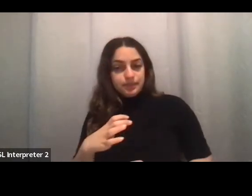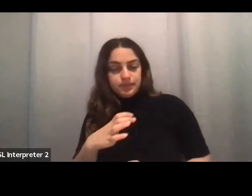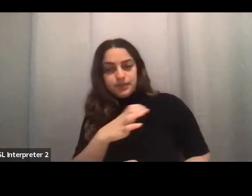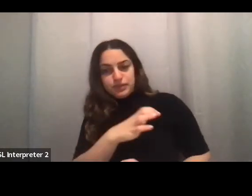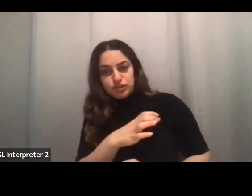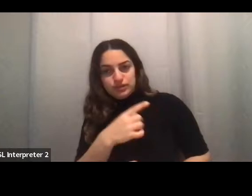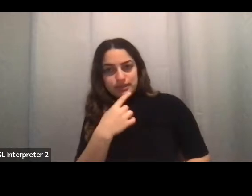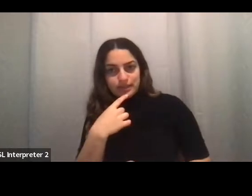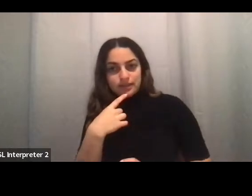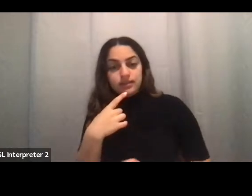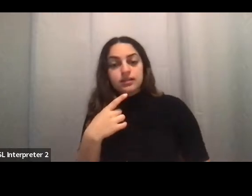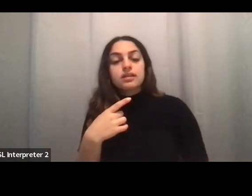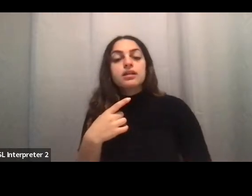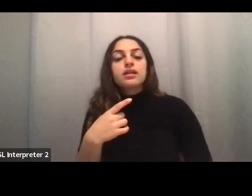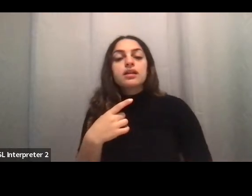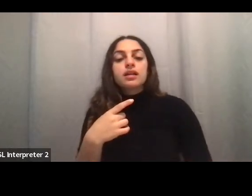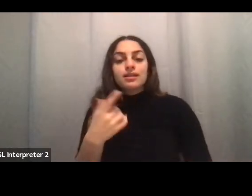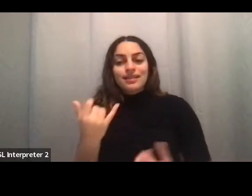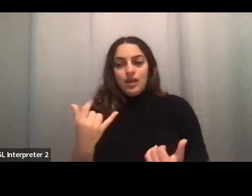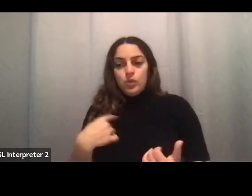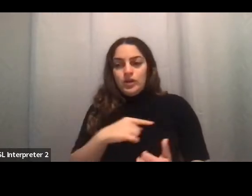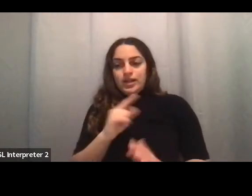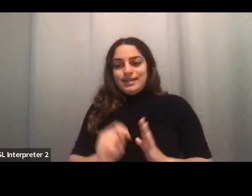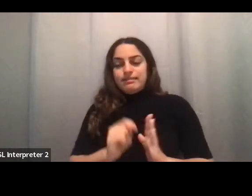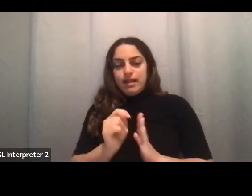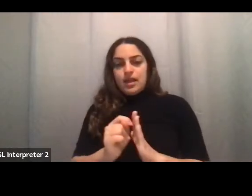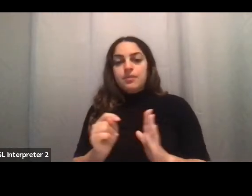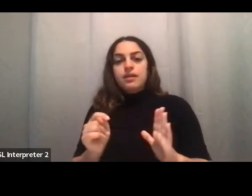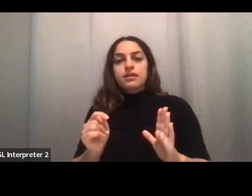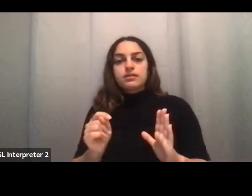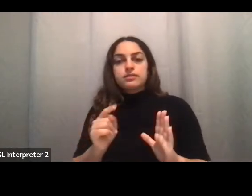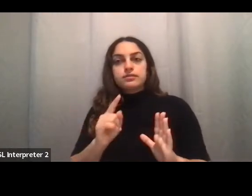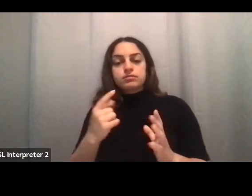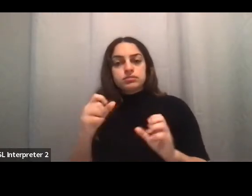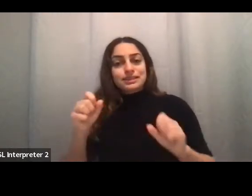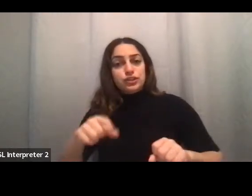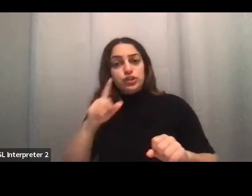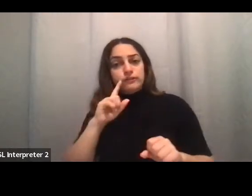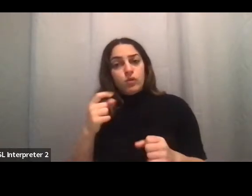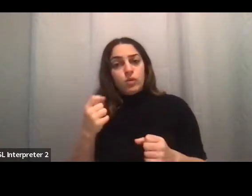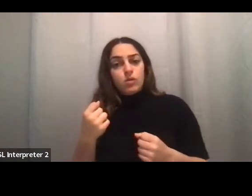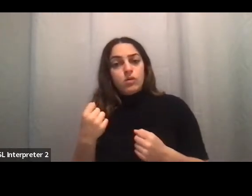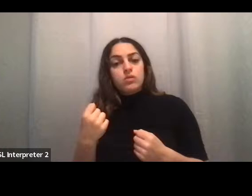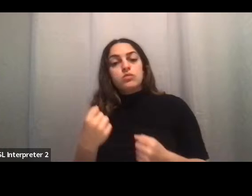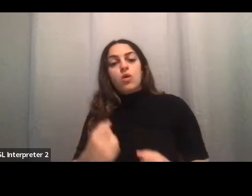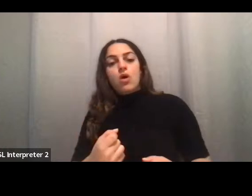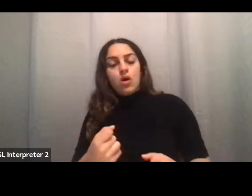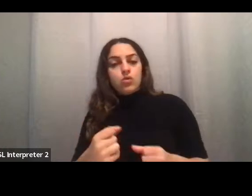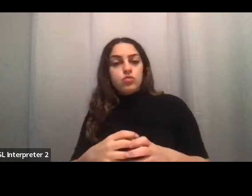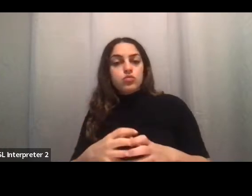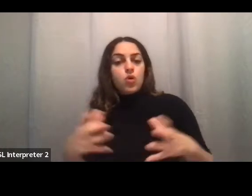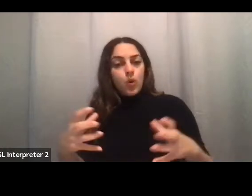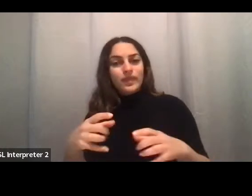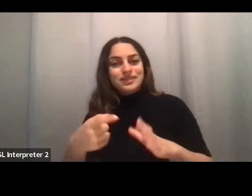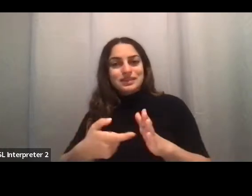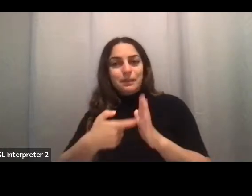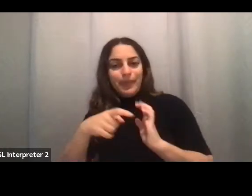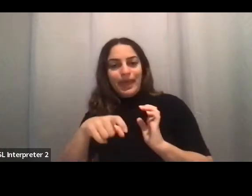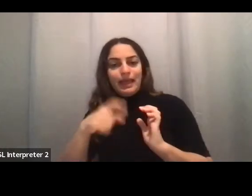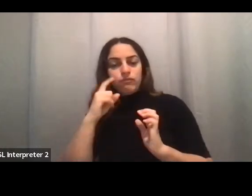a time of uh potential very strong growth and demand for construction workers we're already in a